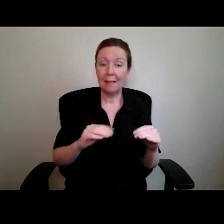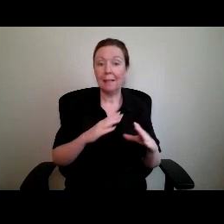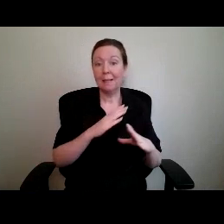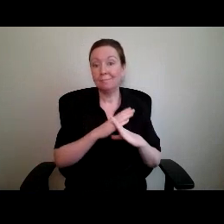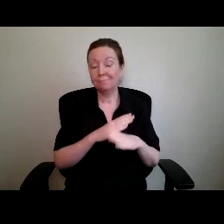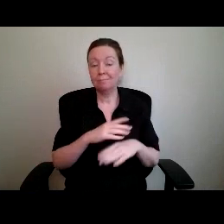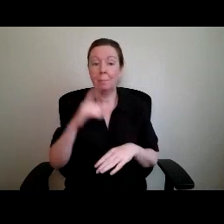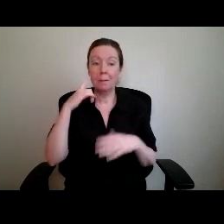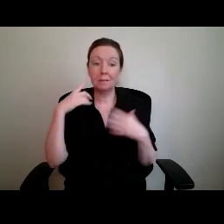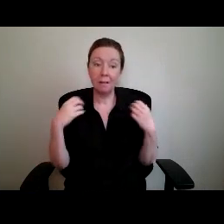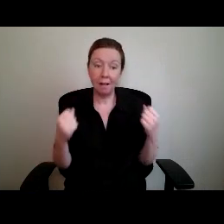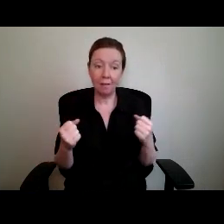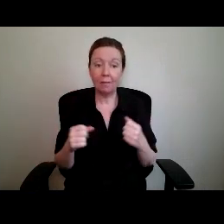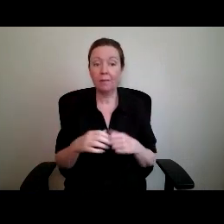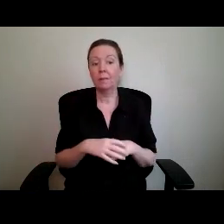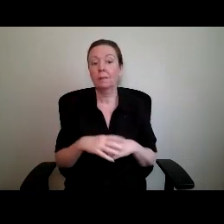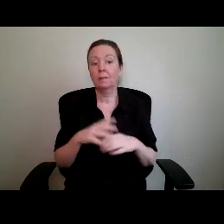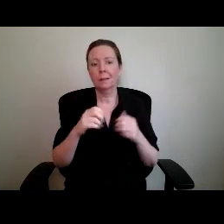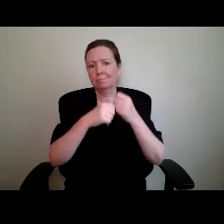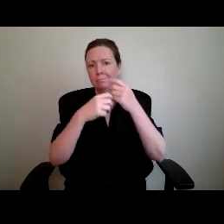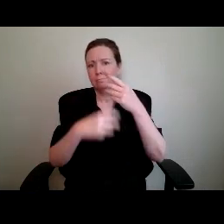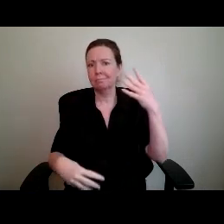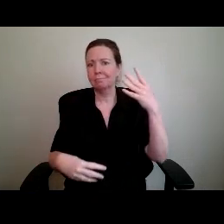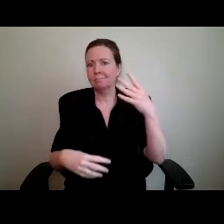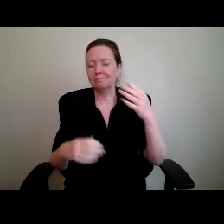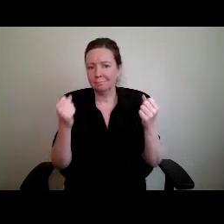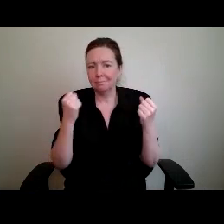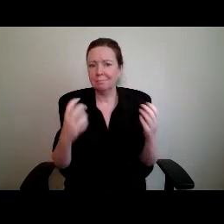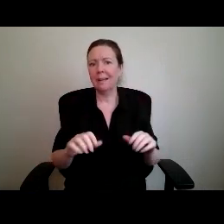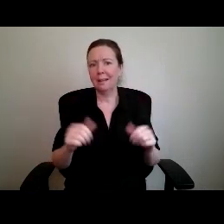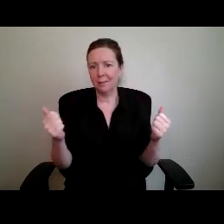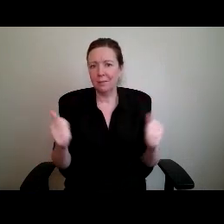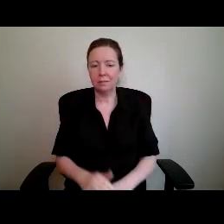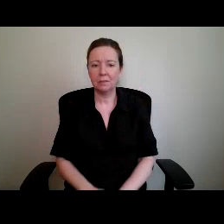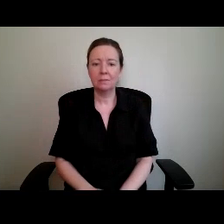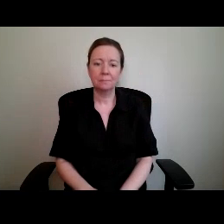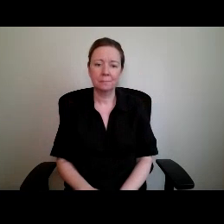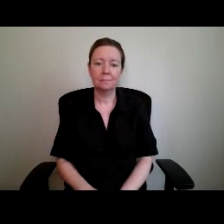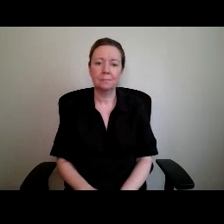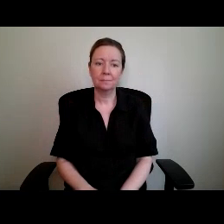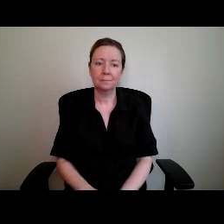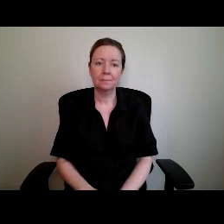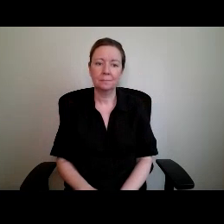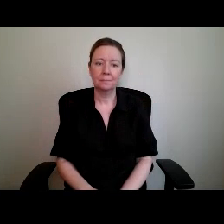mental health conditions, and you can see many others.